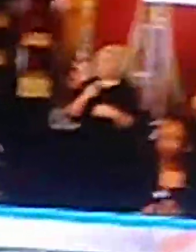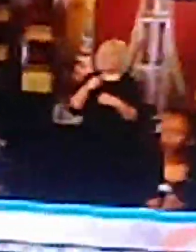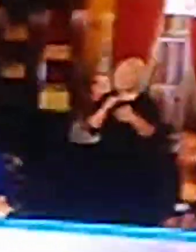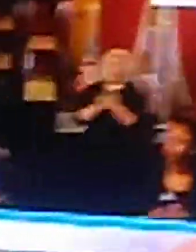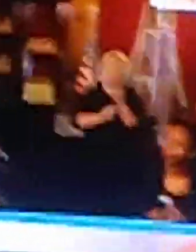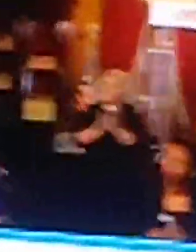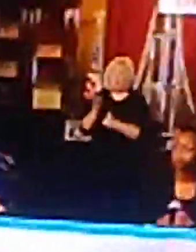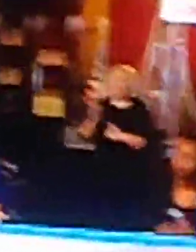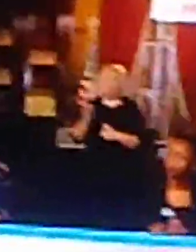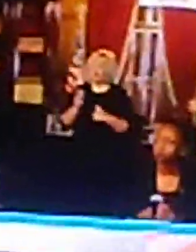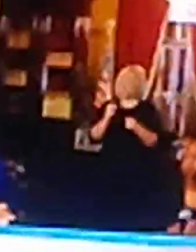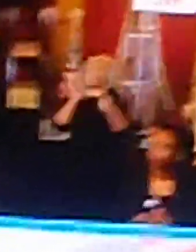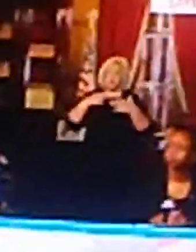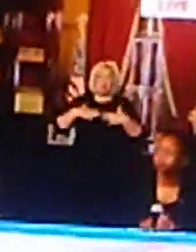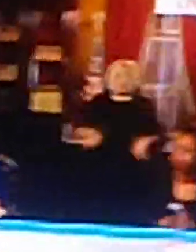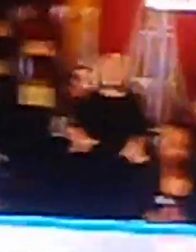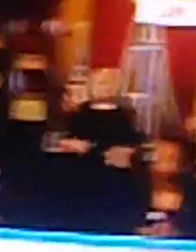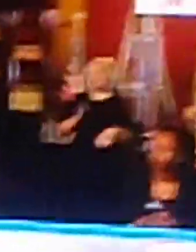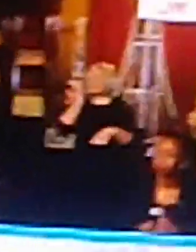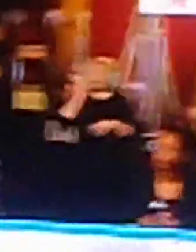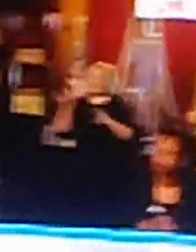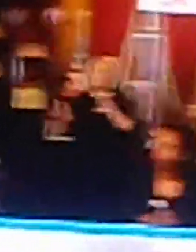gowns, more than 2,000 beds,